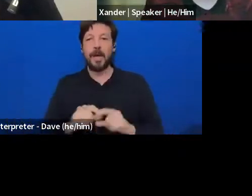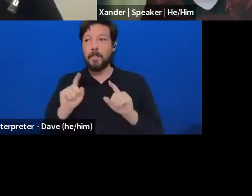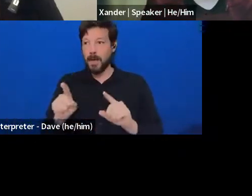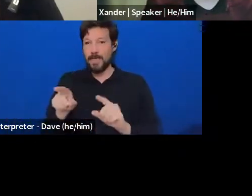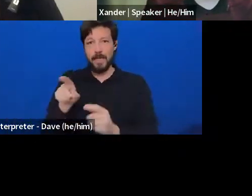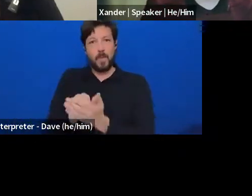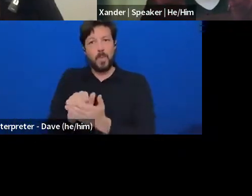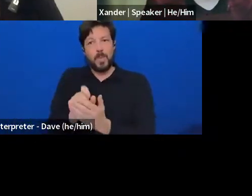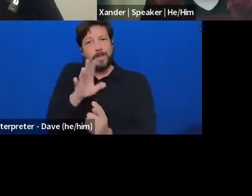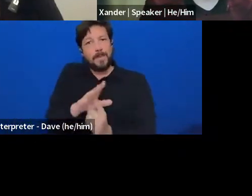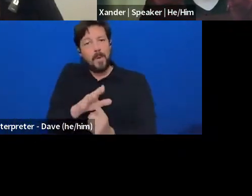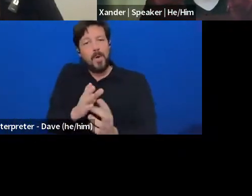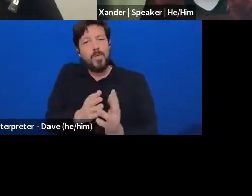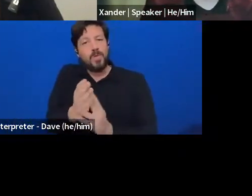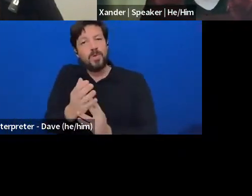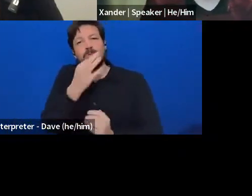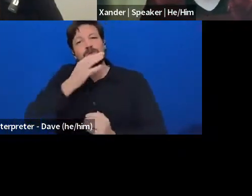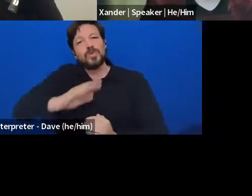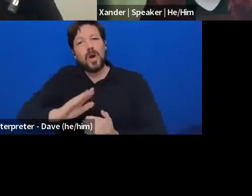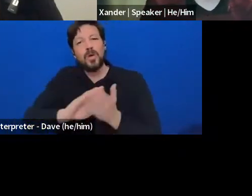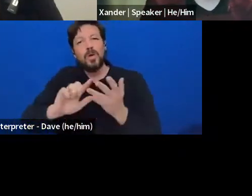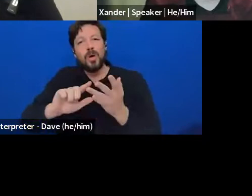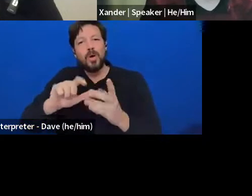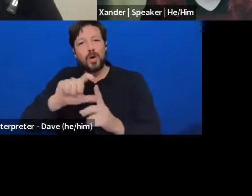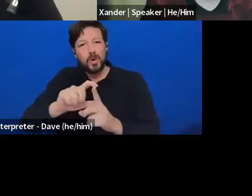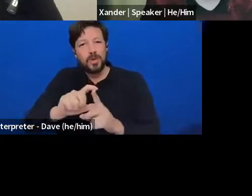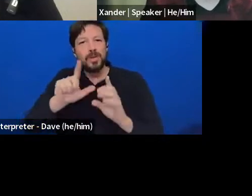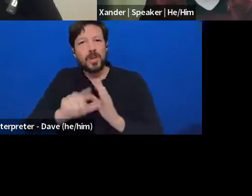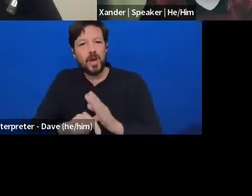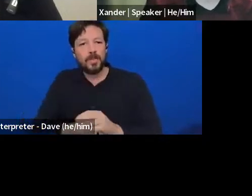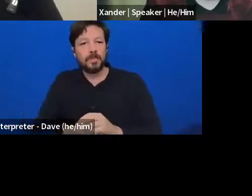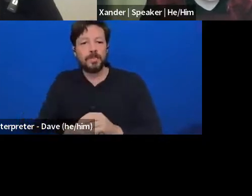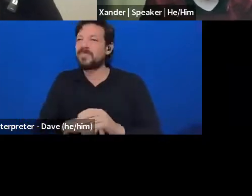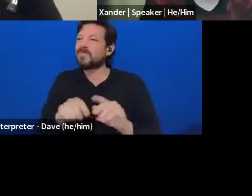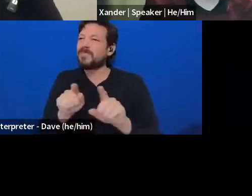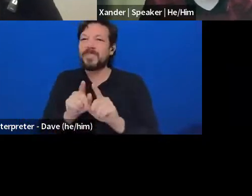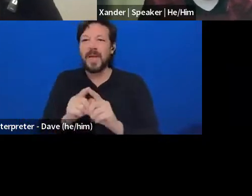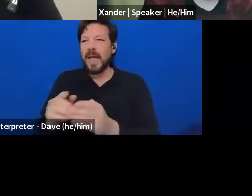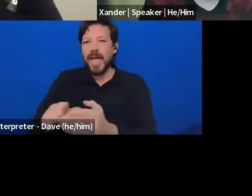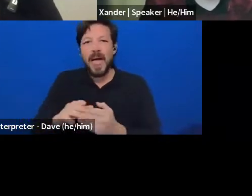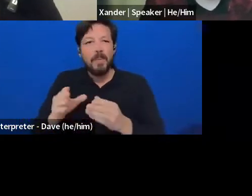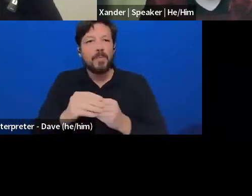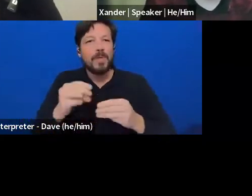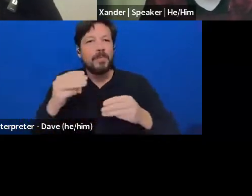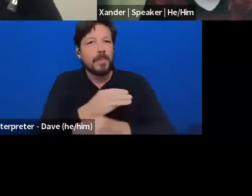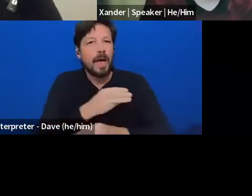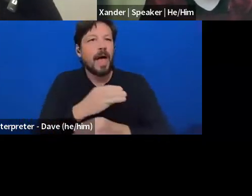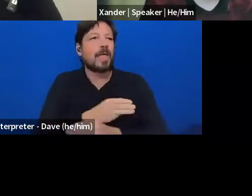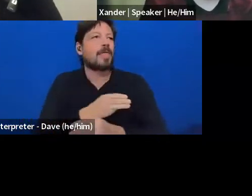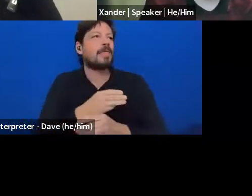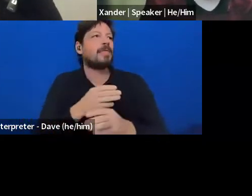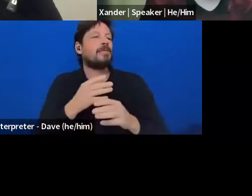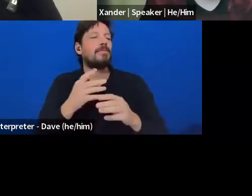childhood. May it be tutoring with my maths, it may have been